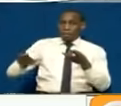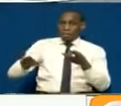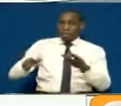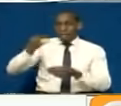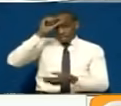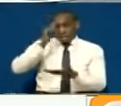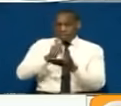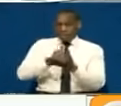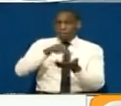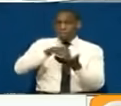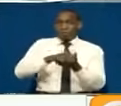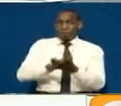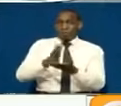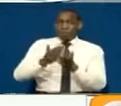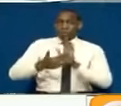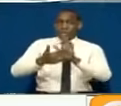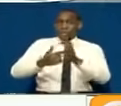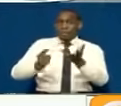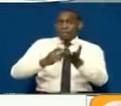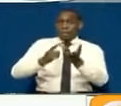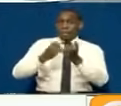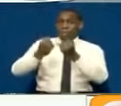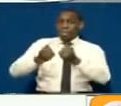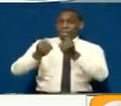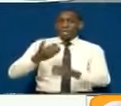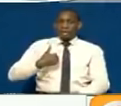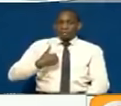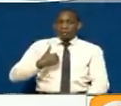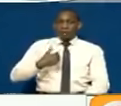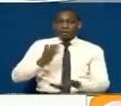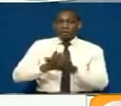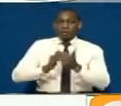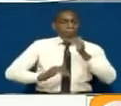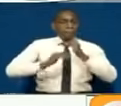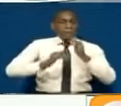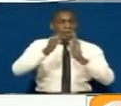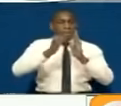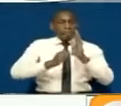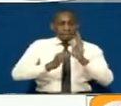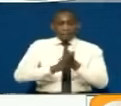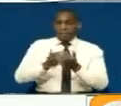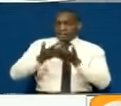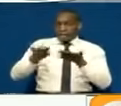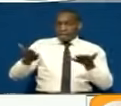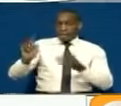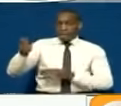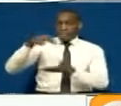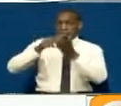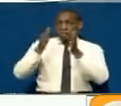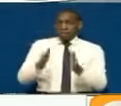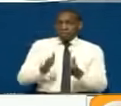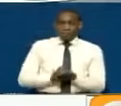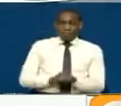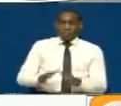and parastatal positions to be reflective of its numerical strength as its irreducible minimum for any presidential